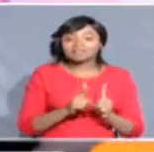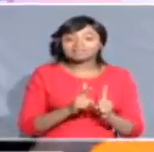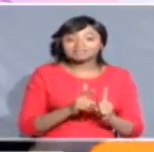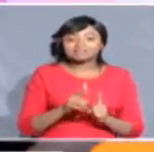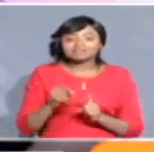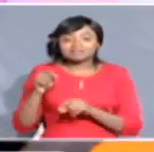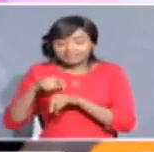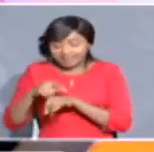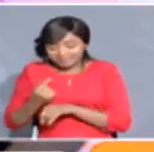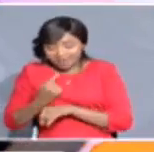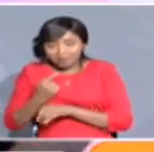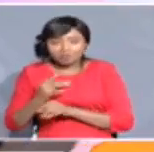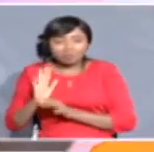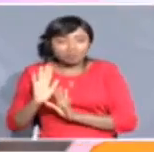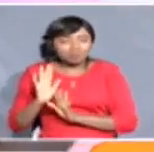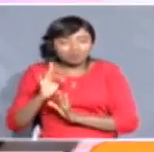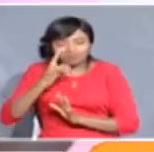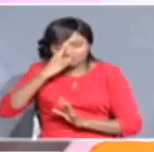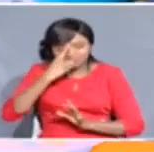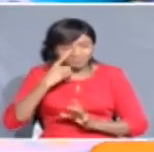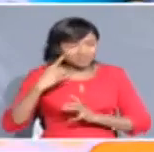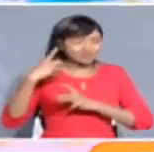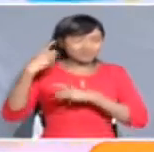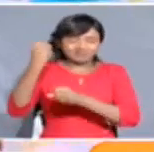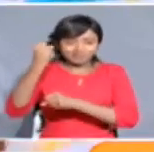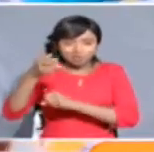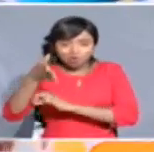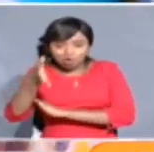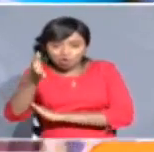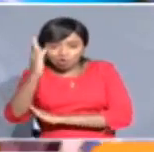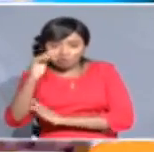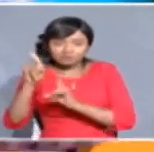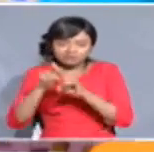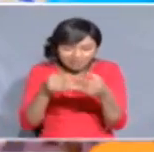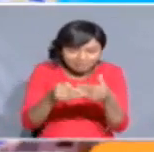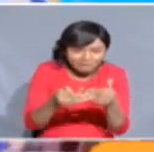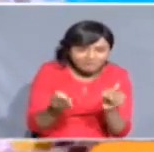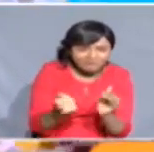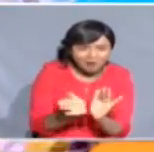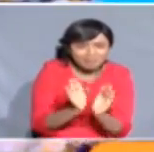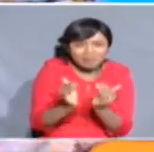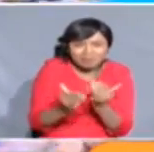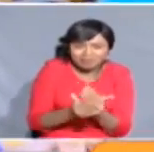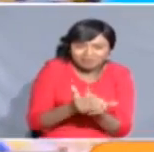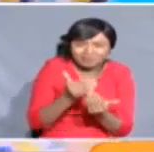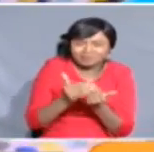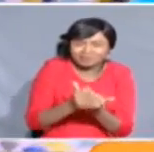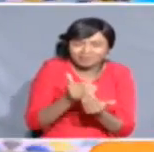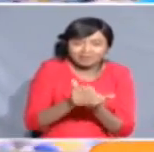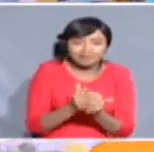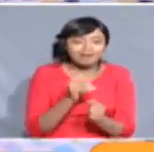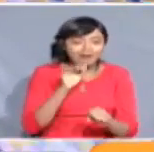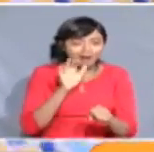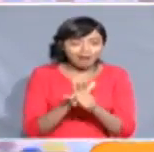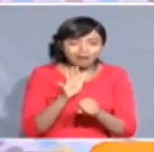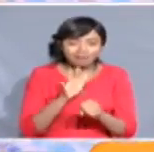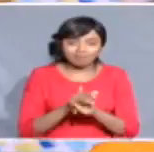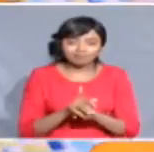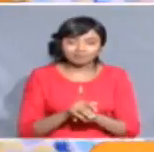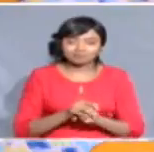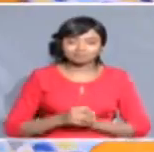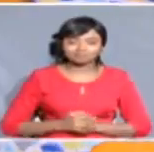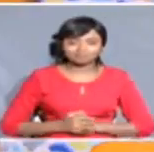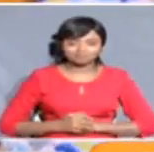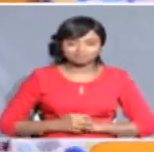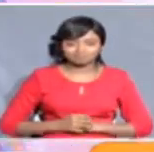a woman of unwavering faith in God and devotion to family who is passionate and committed to